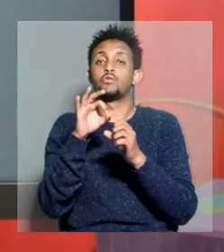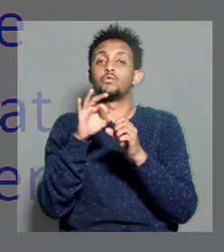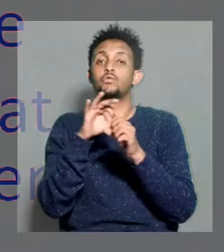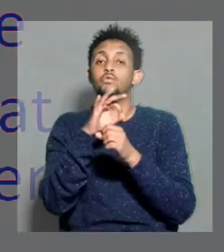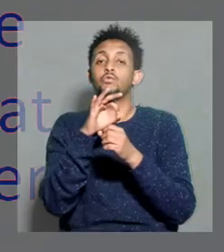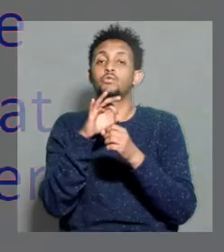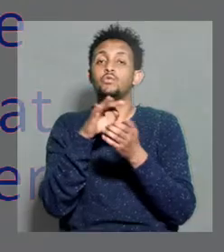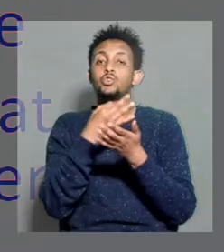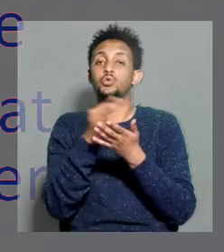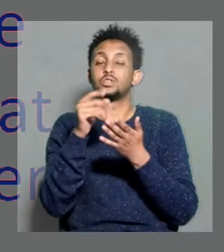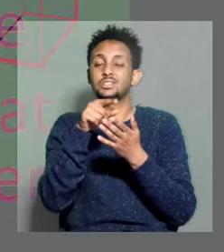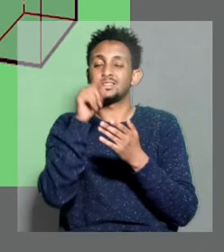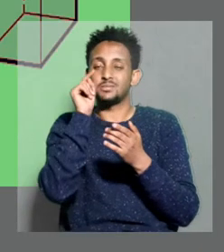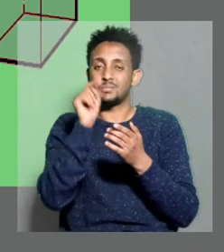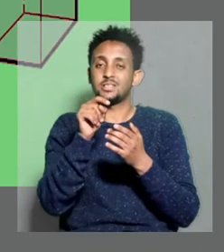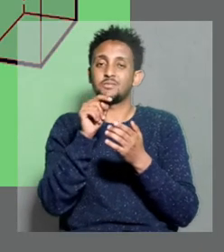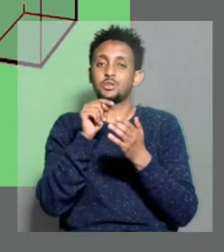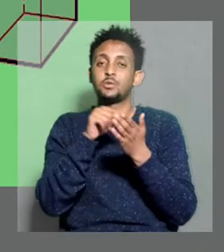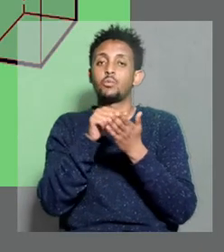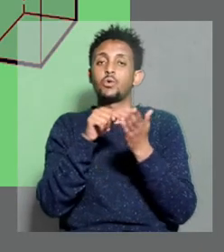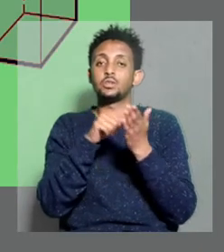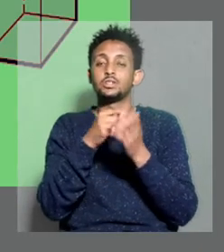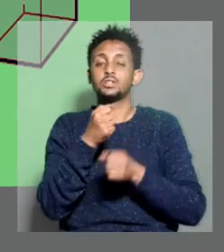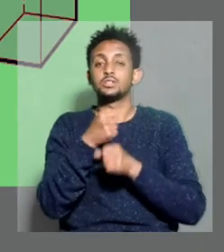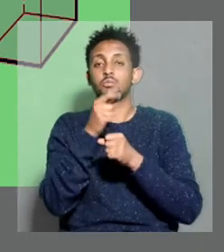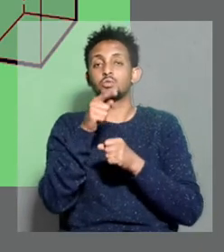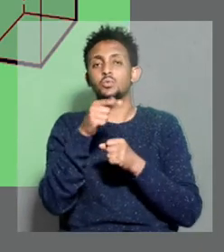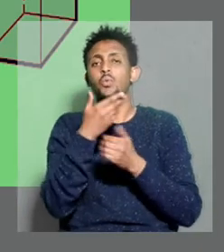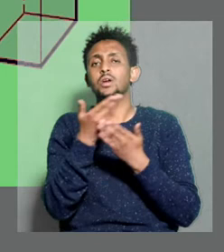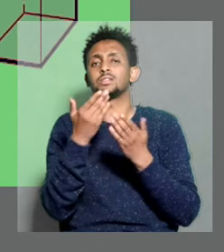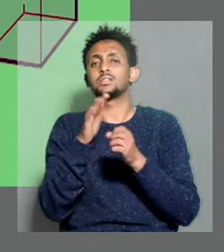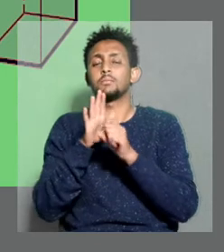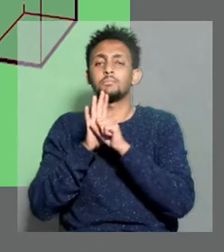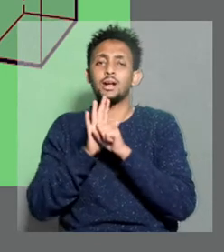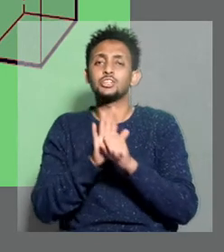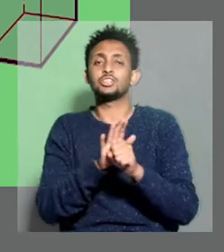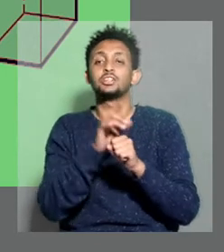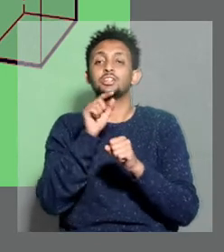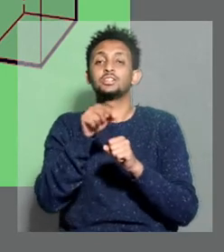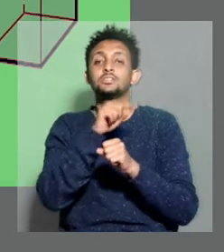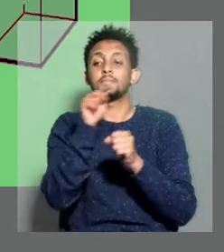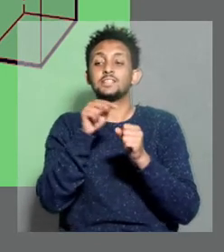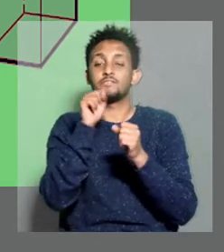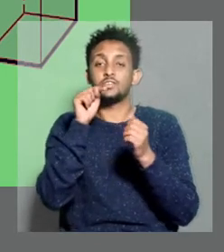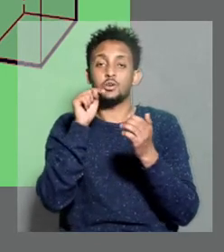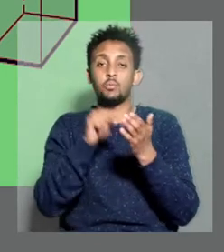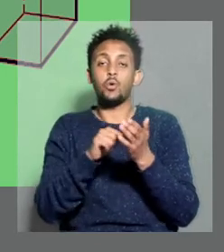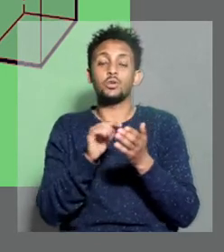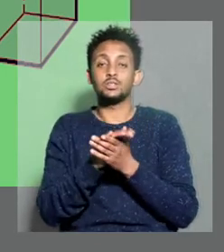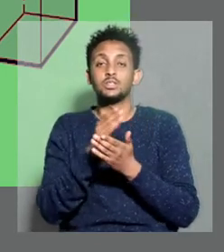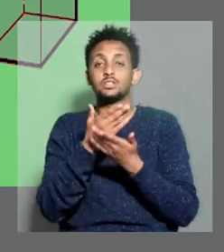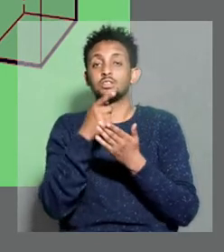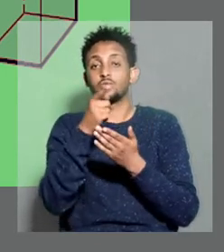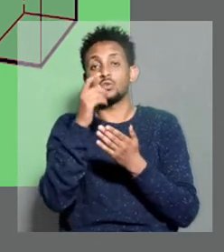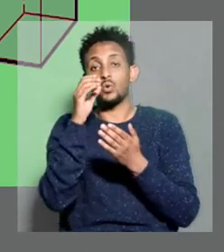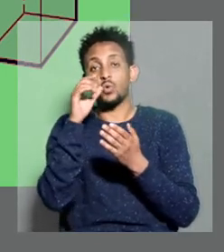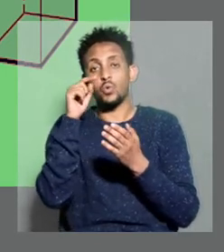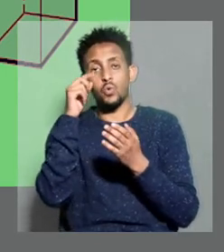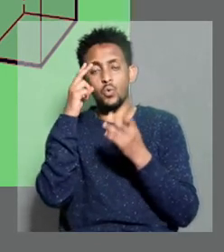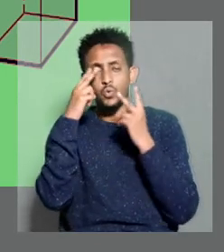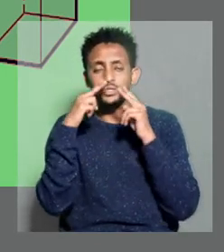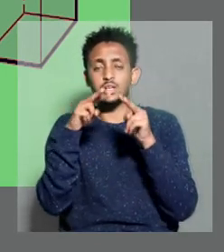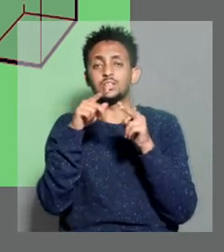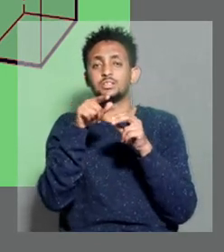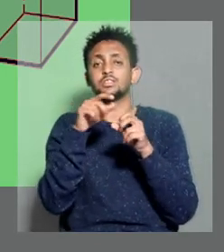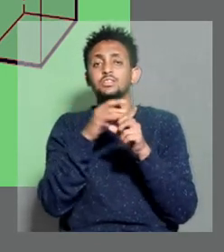that specific point. Suppose if you are asked what is the pressure at this specific point, therefore your concern is all about